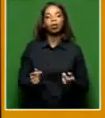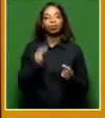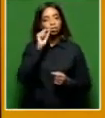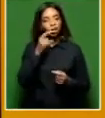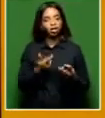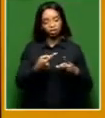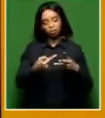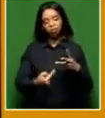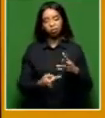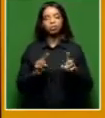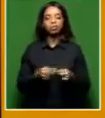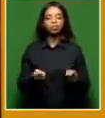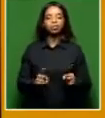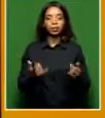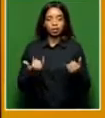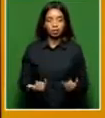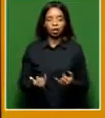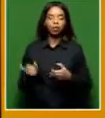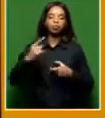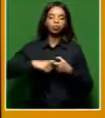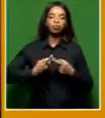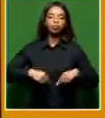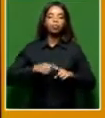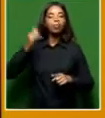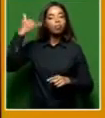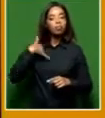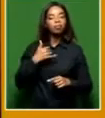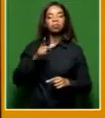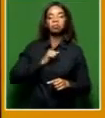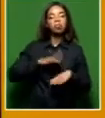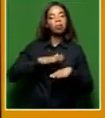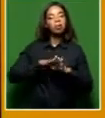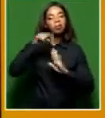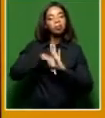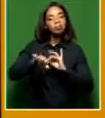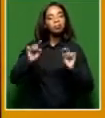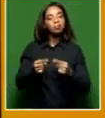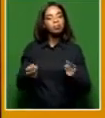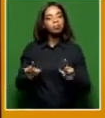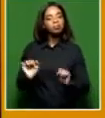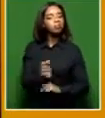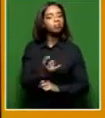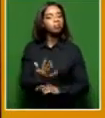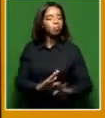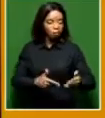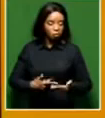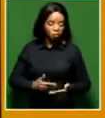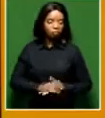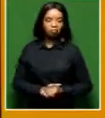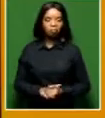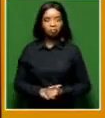all digital stores, and he now joins us on the line to tell us more about himself and his music. C-zwe, very good morning and a warm welcome to Morning